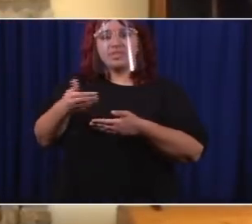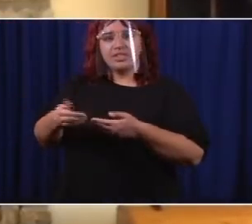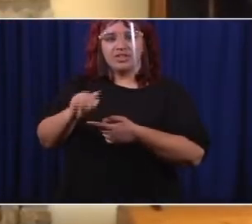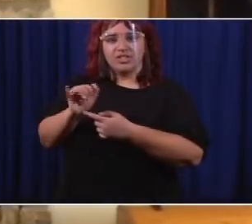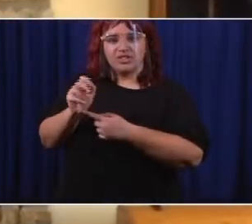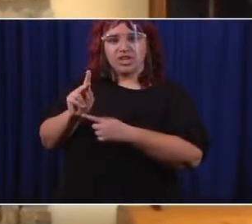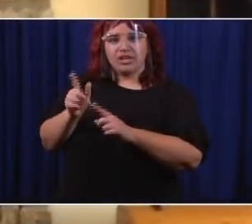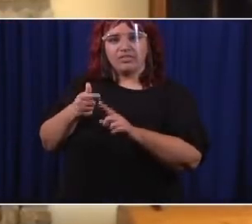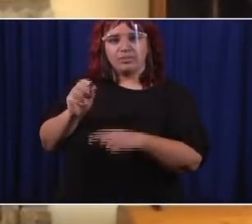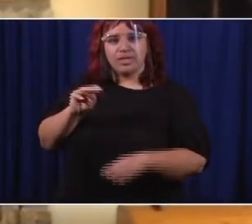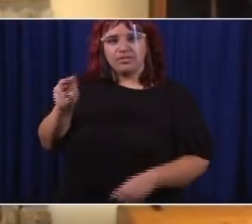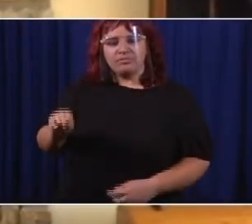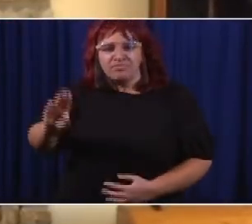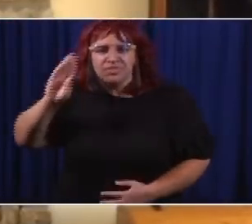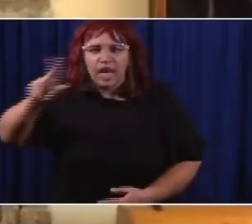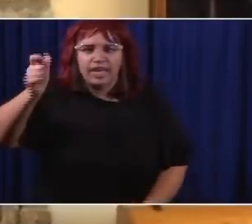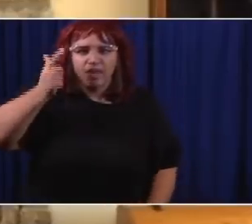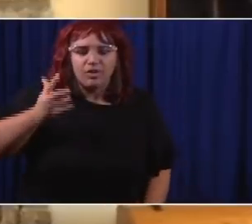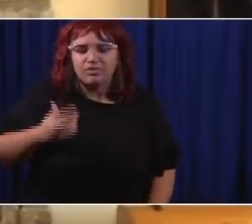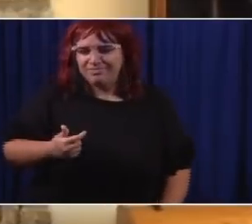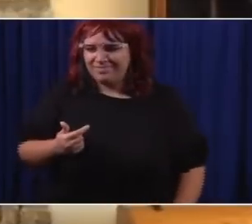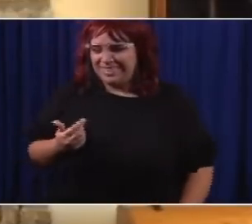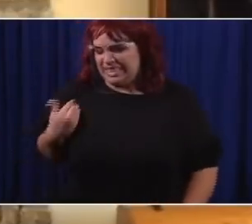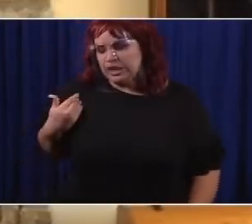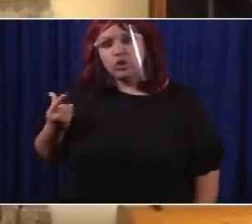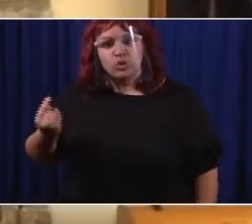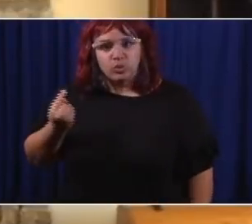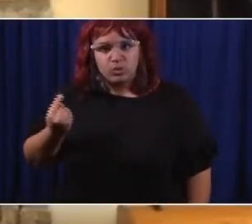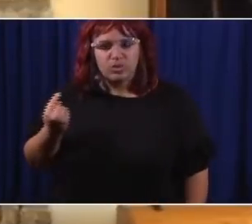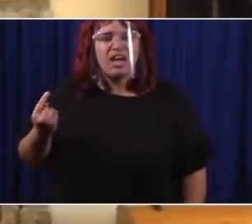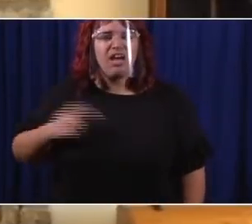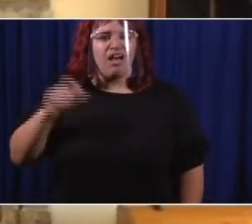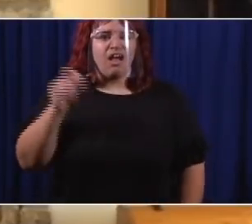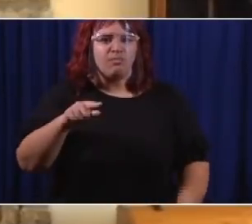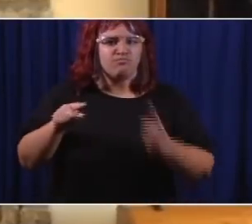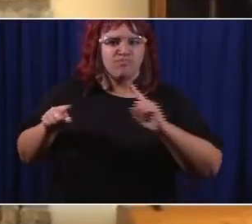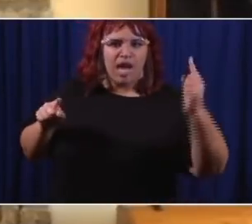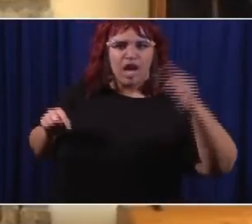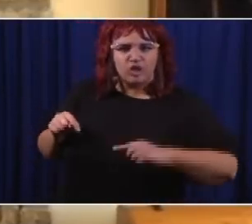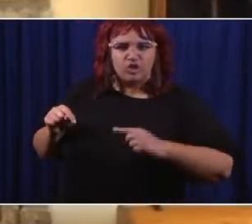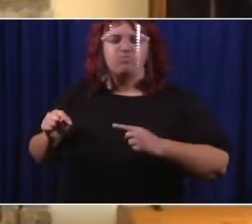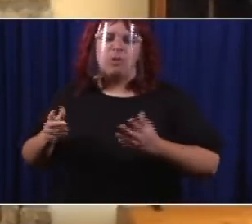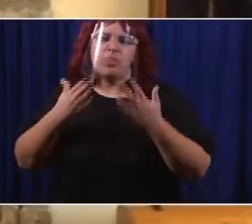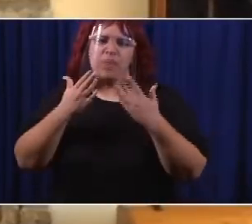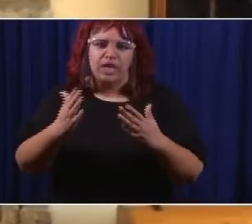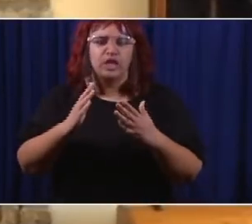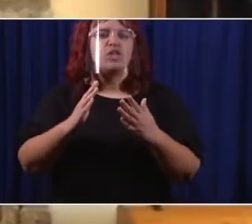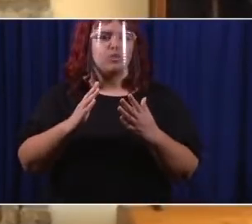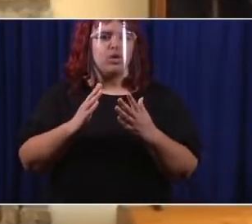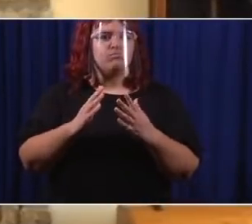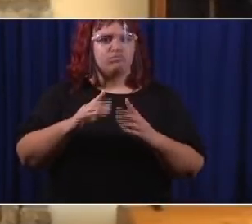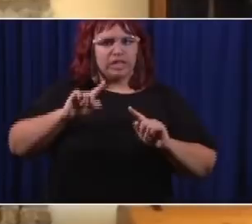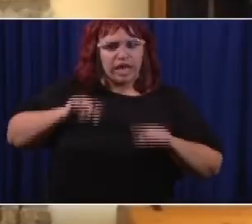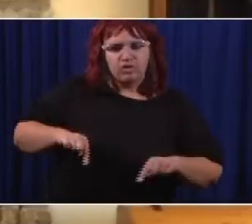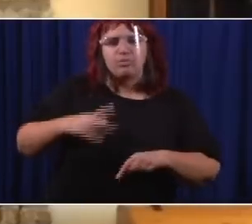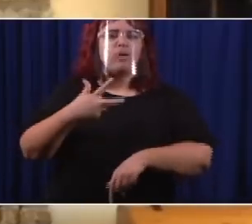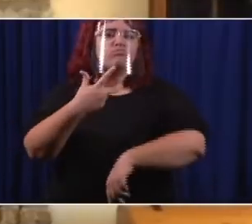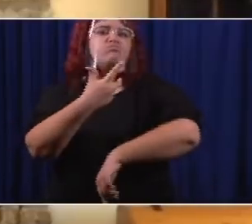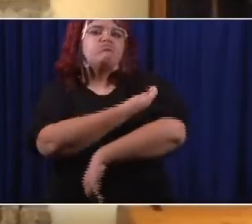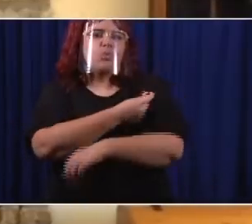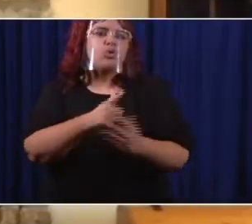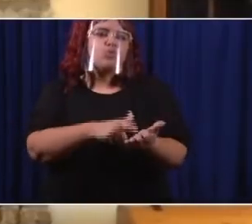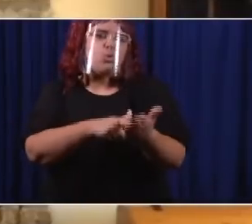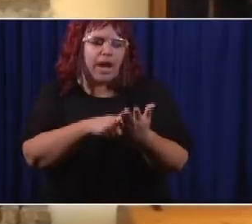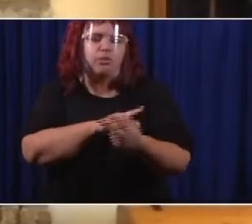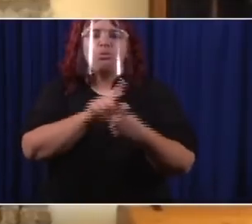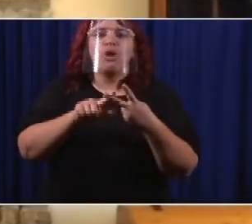Hi, Governor. Hey, thank you for answering my question on Tuesday about whether the state would mandate vaccines or require immunity certificates. You